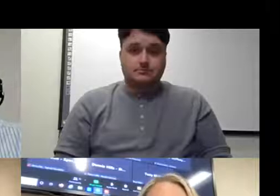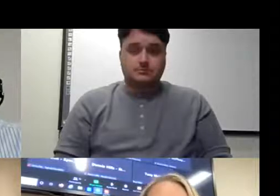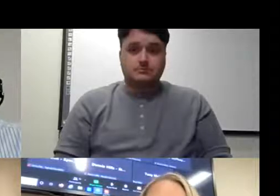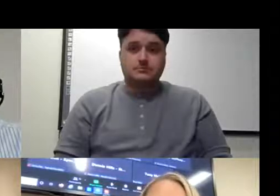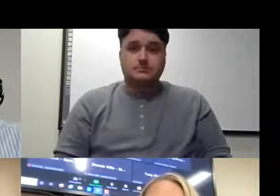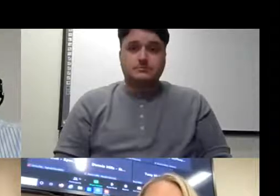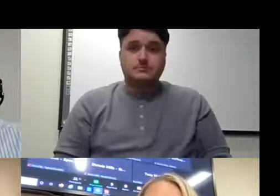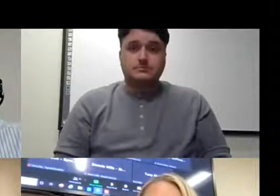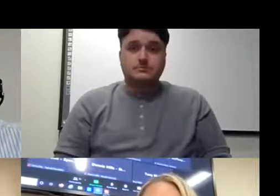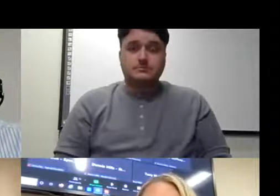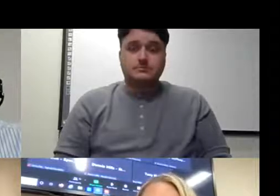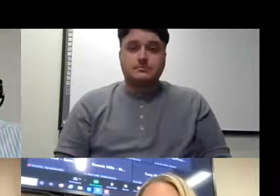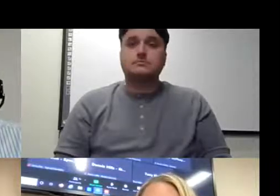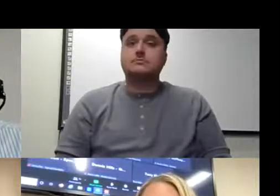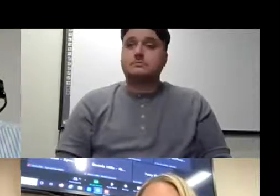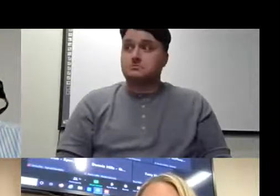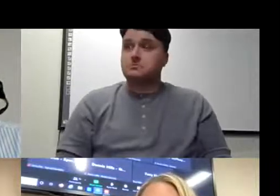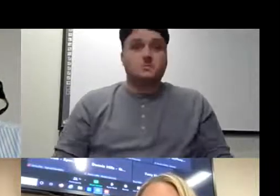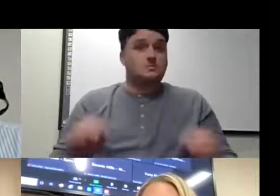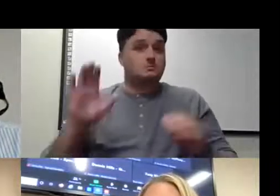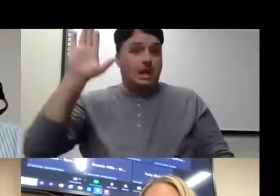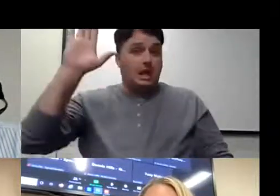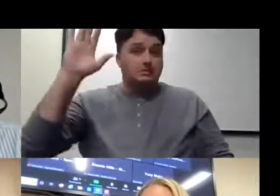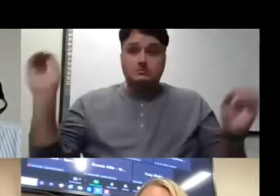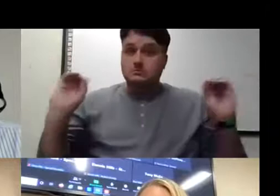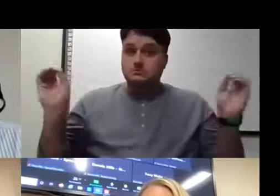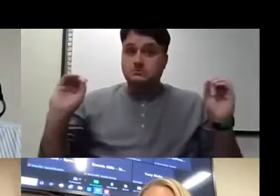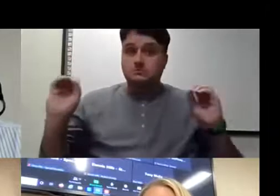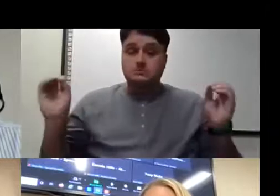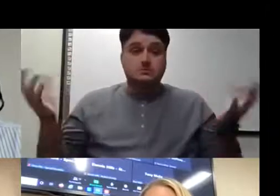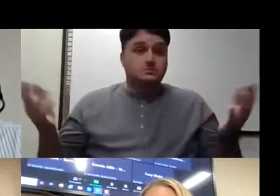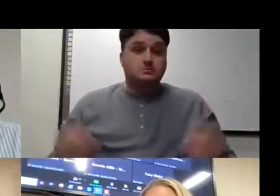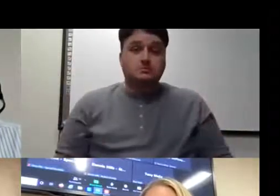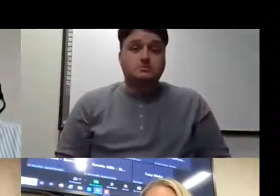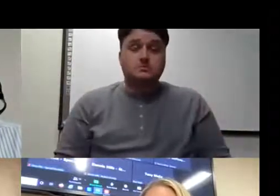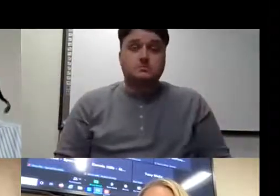Okay. President Chin, we have no hands for public comment.